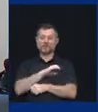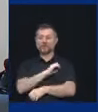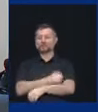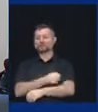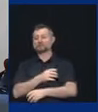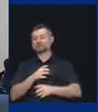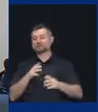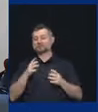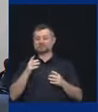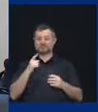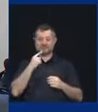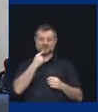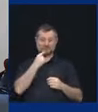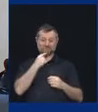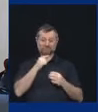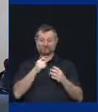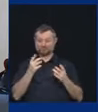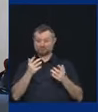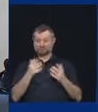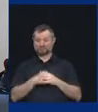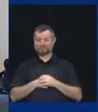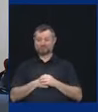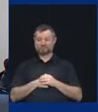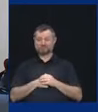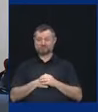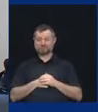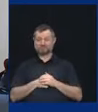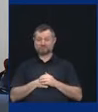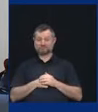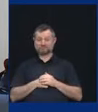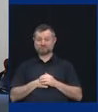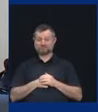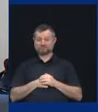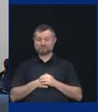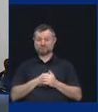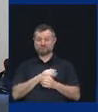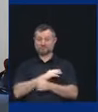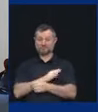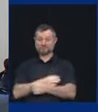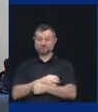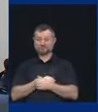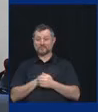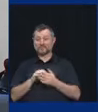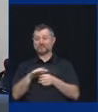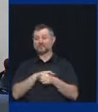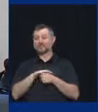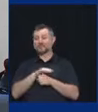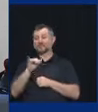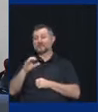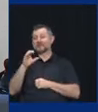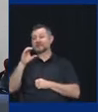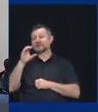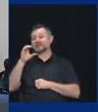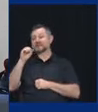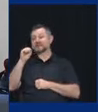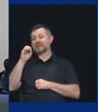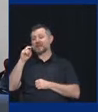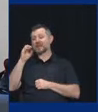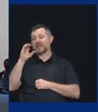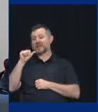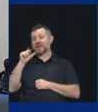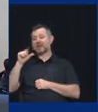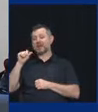claim is basically sucking the energy in the entire region in Seneca Lake. There are two bills pending right now in Albany. One